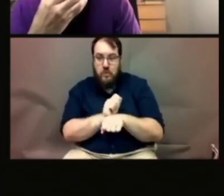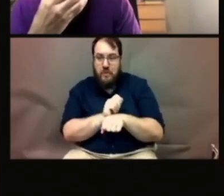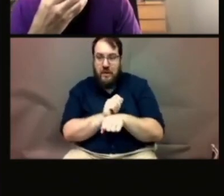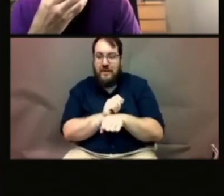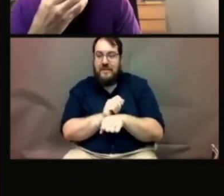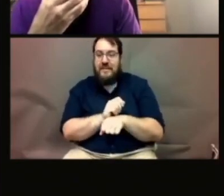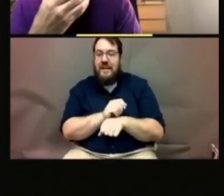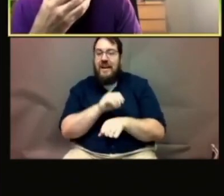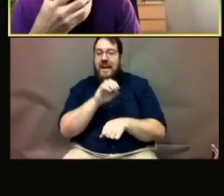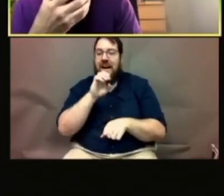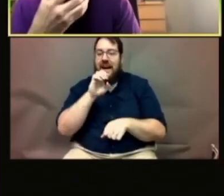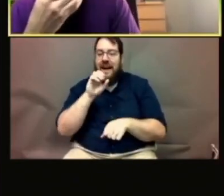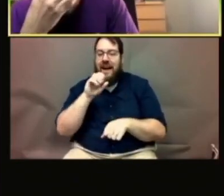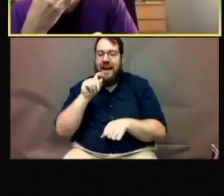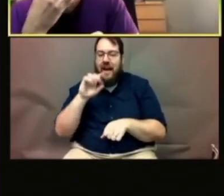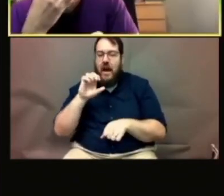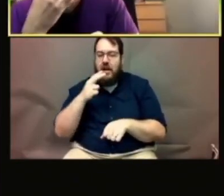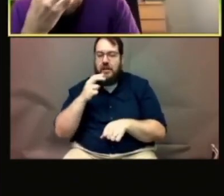Makey Makey. One second. what?